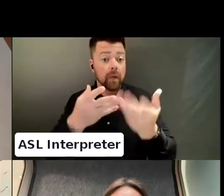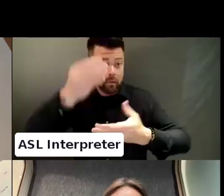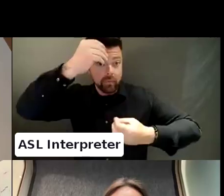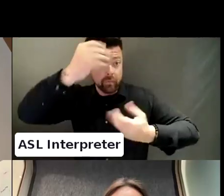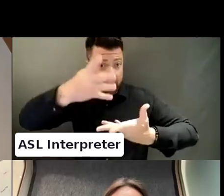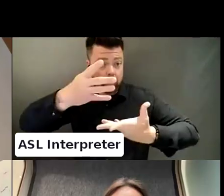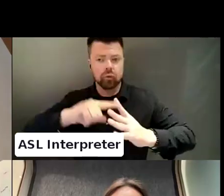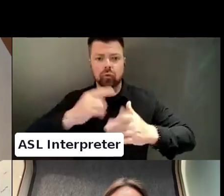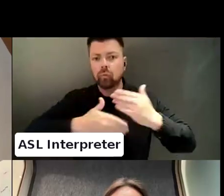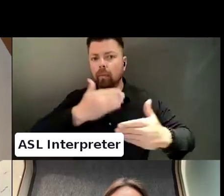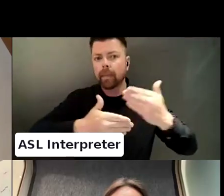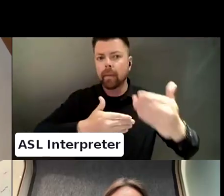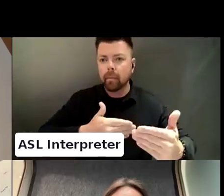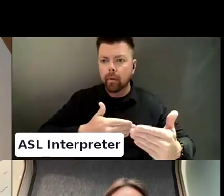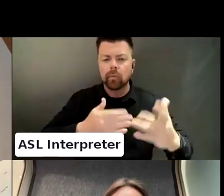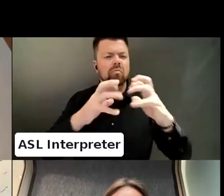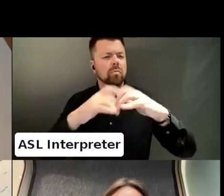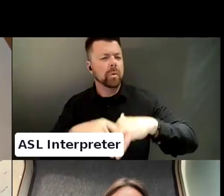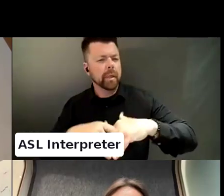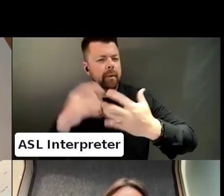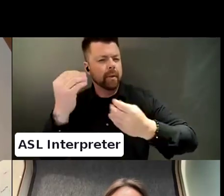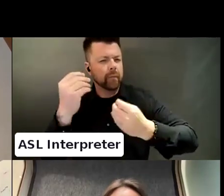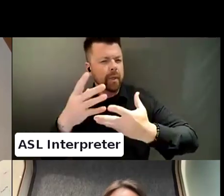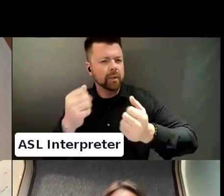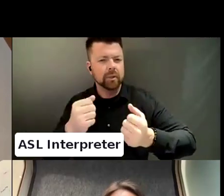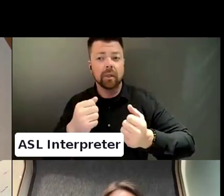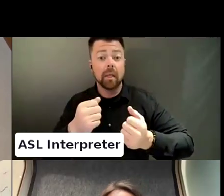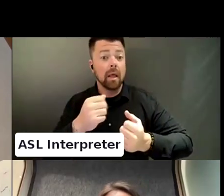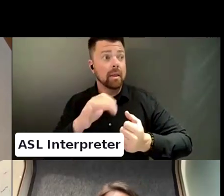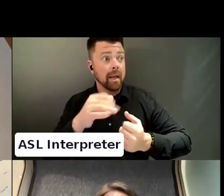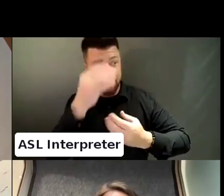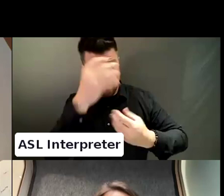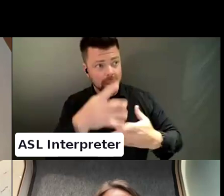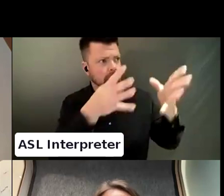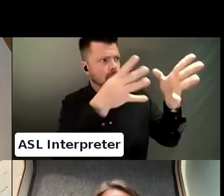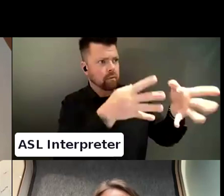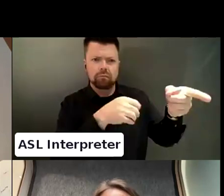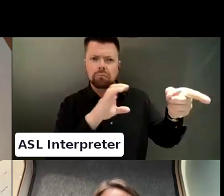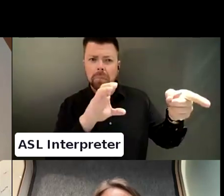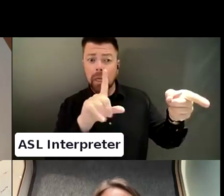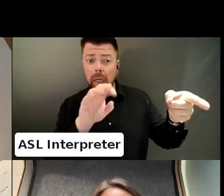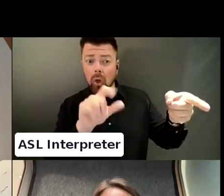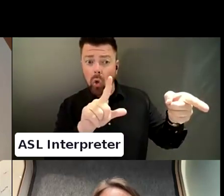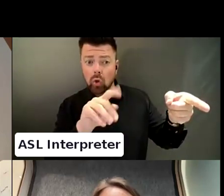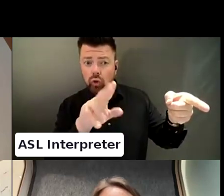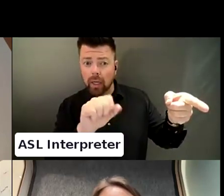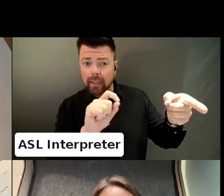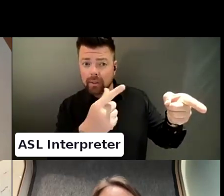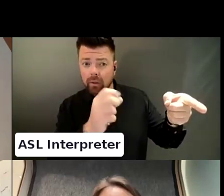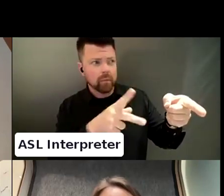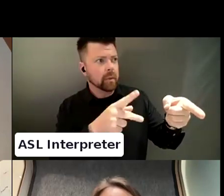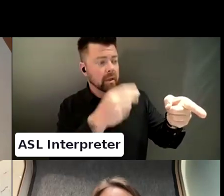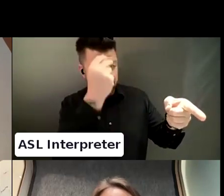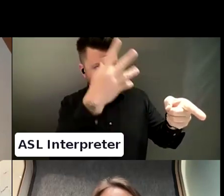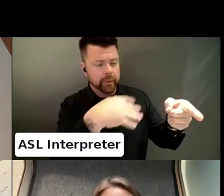lay language. But it pulls the trials from clinicaltrials.gov to make it a little bit easier for people specifically with spinal cord